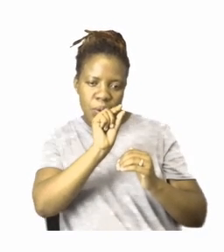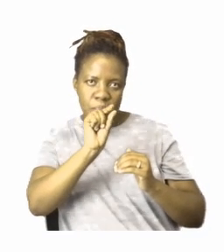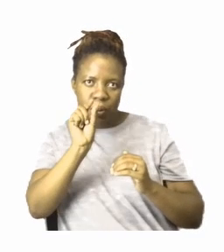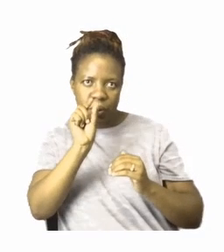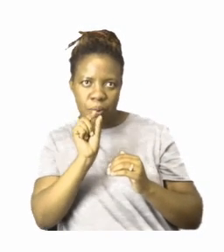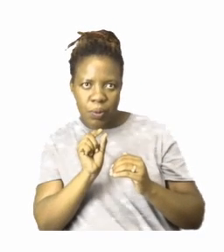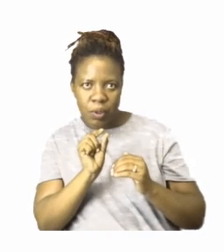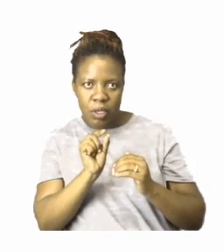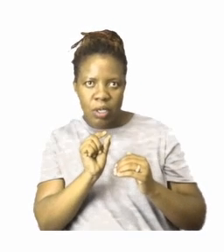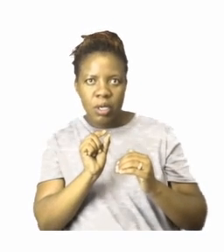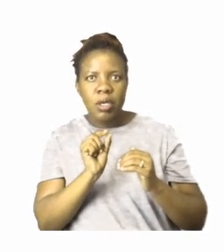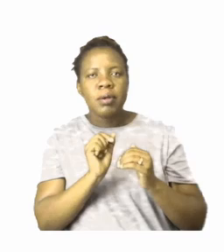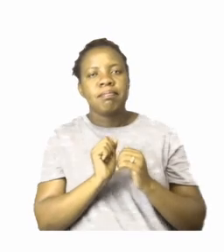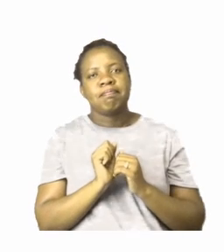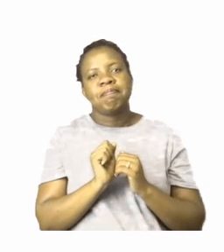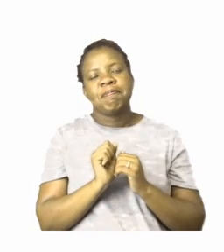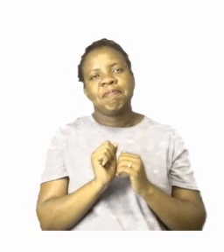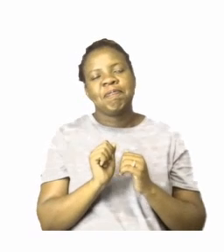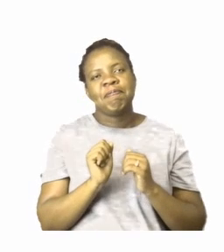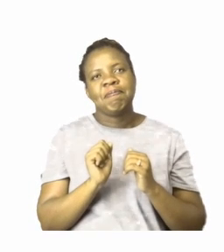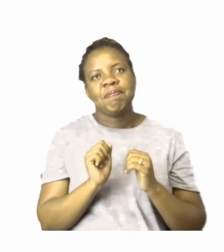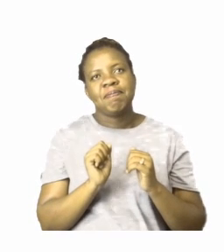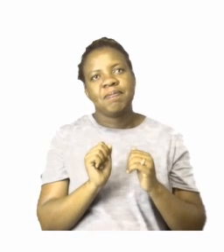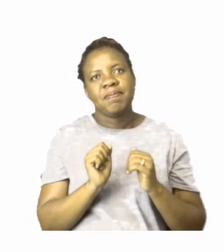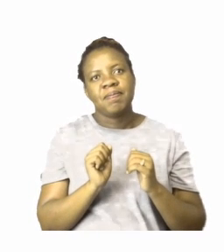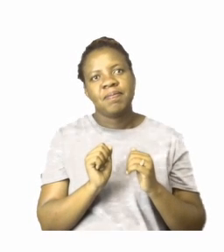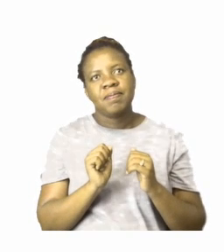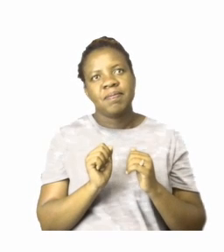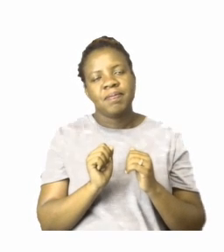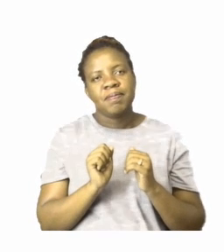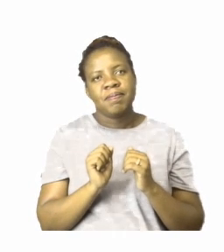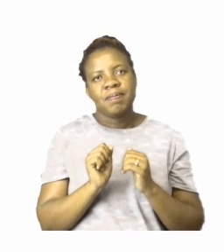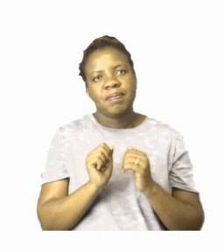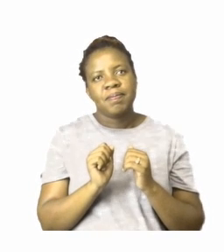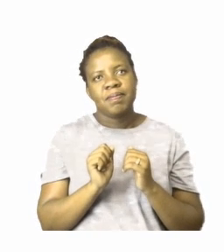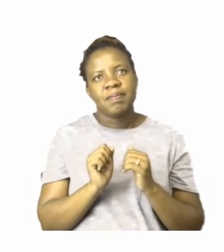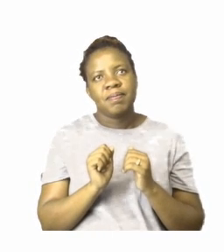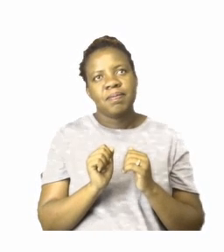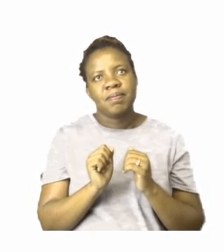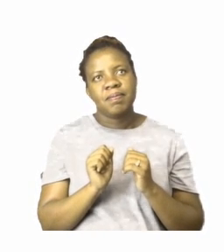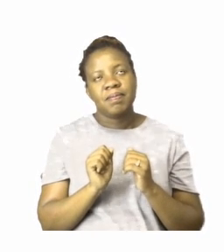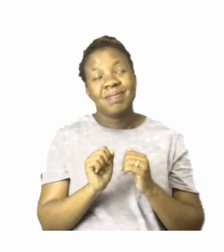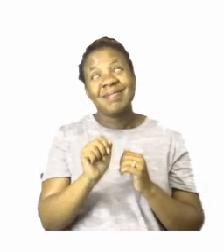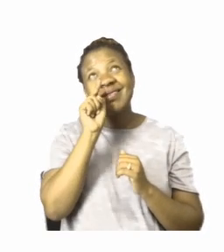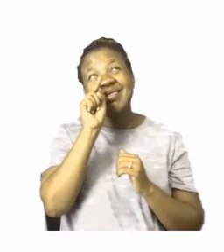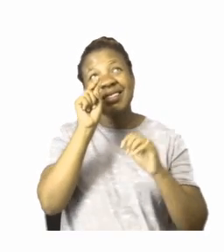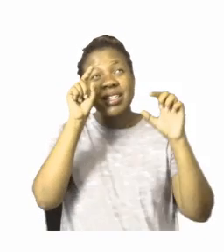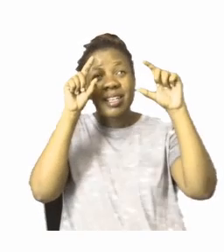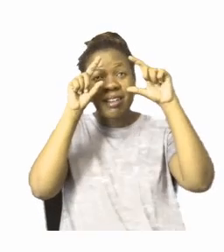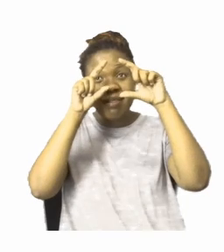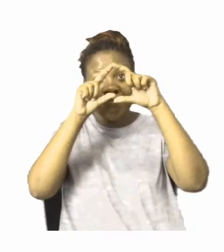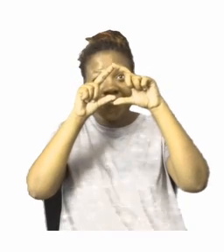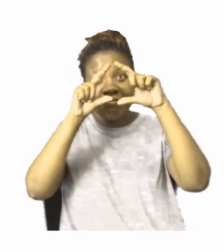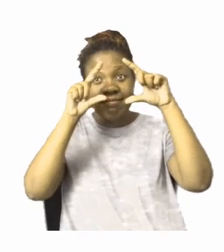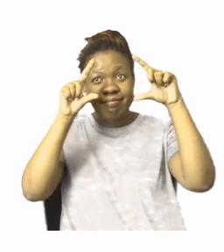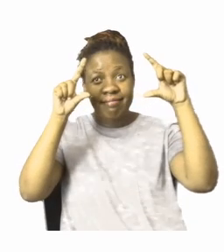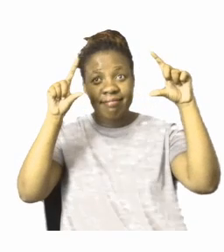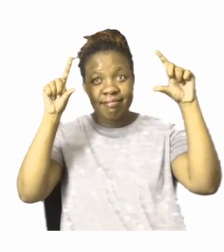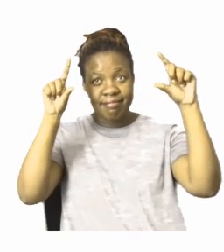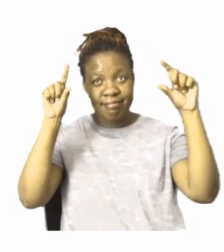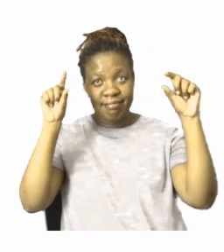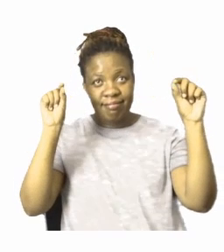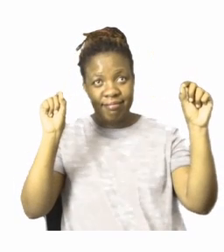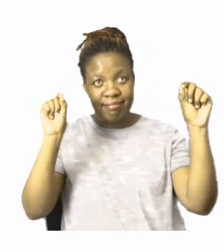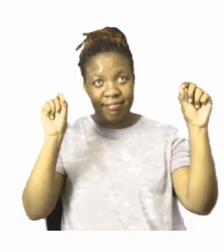and down. Now you will see on top there, in that little blue rectangular shape, you